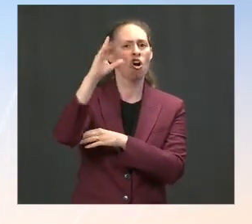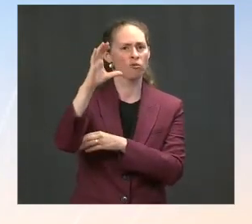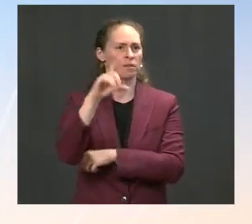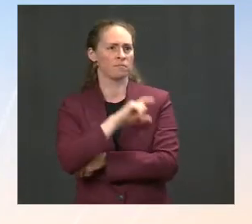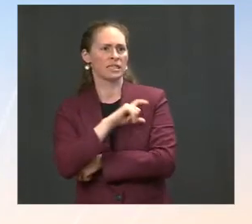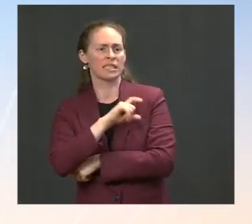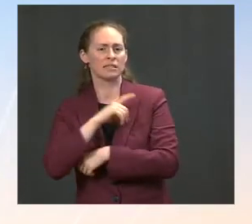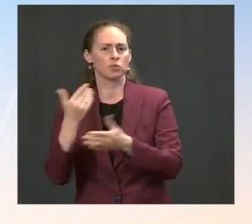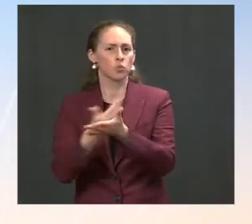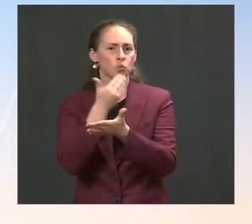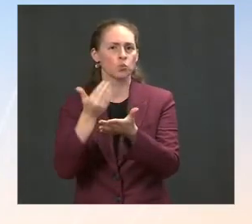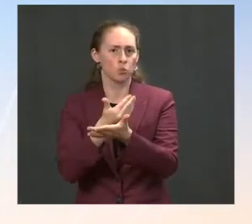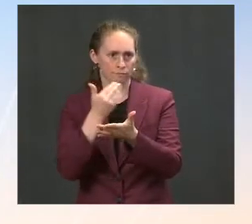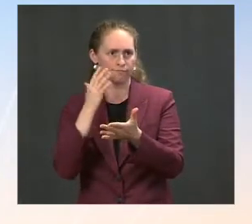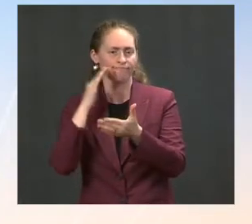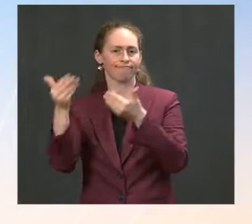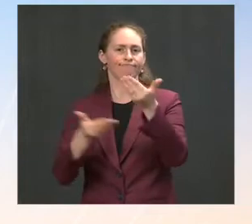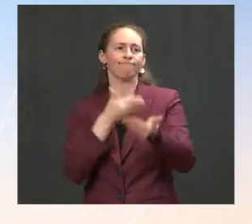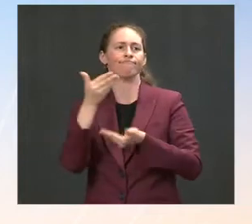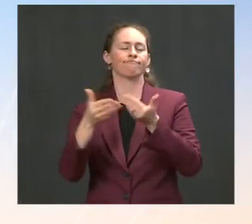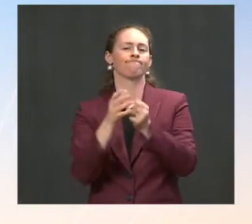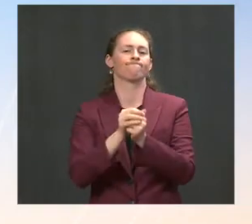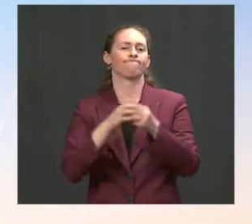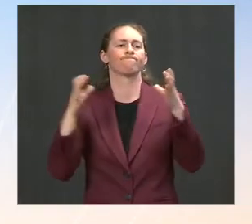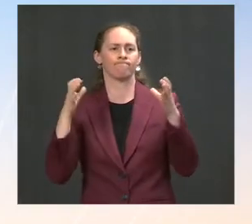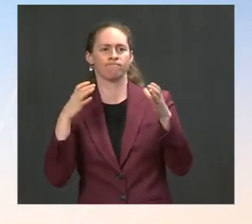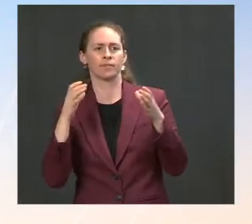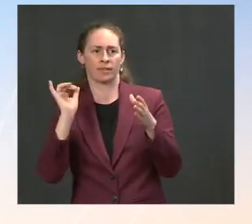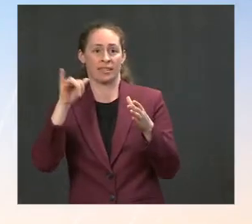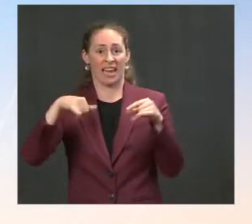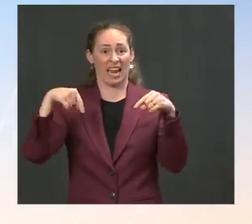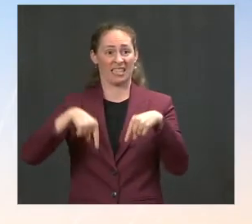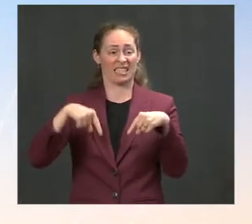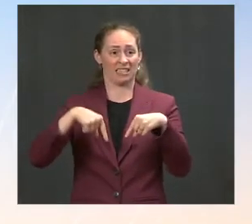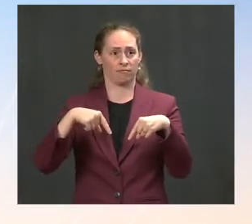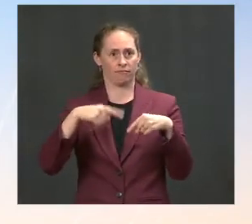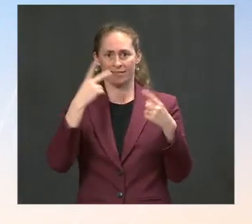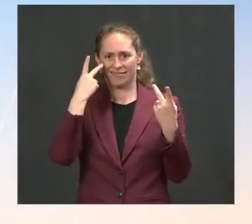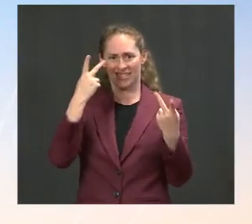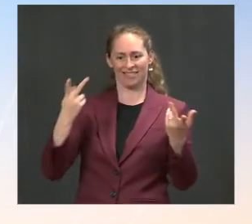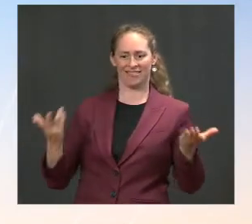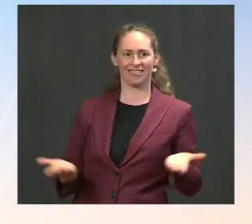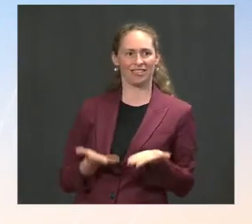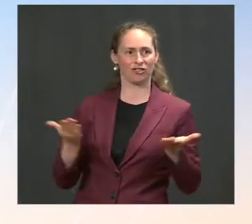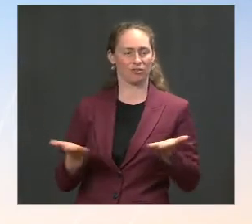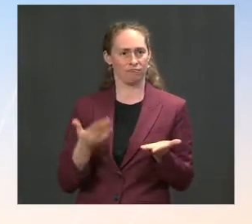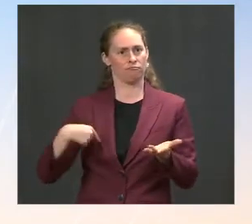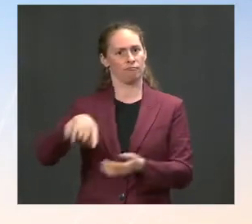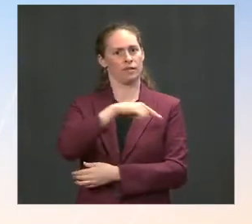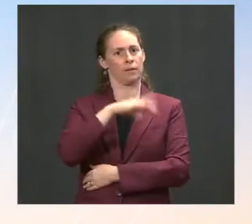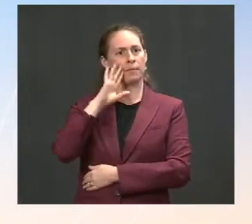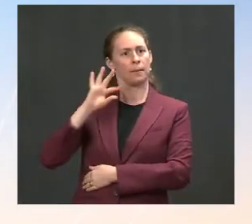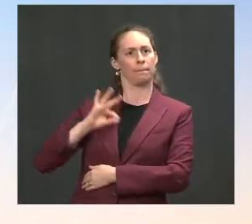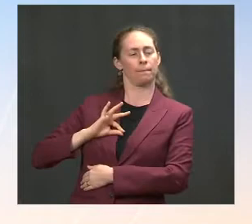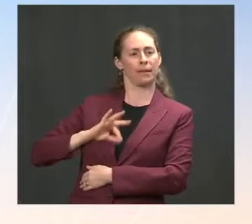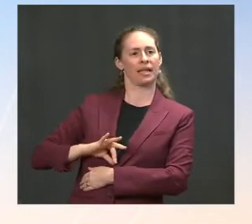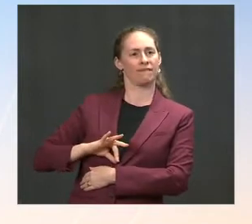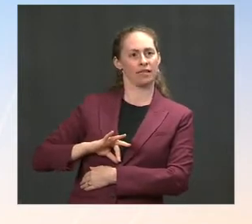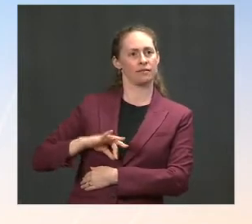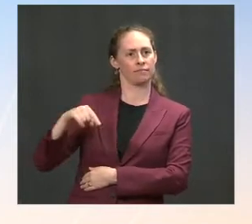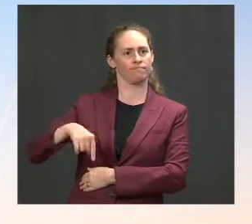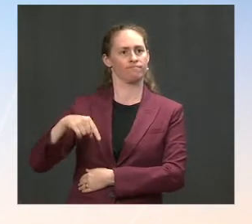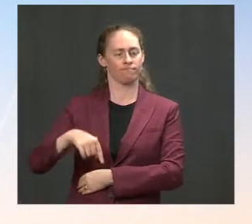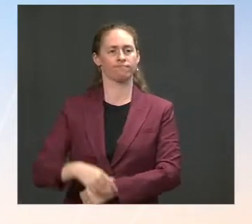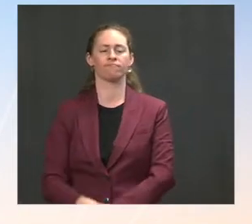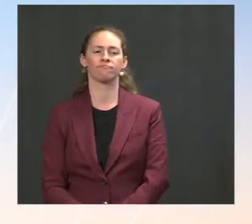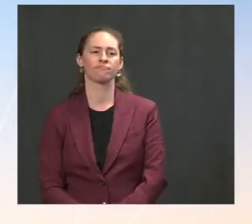So we're certainly seeing this and feeling this even in our community here, and it is one of the cities that DOJ is focused on. And you just mentioned the White House is working